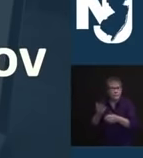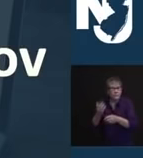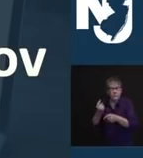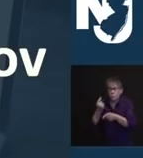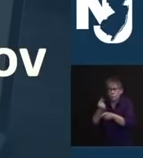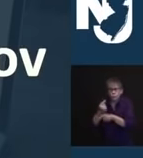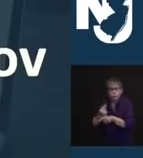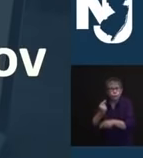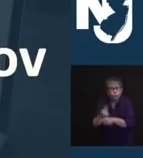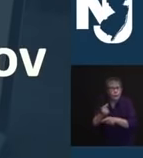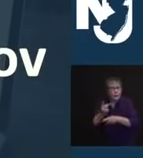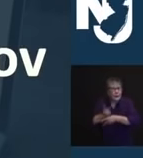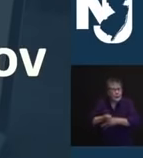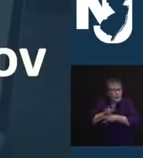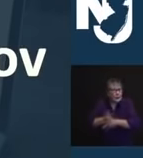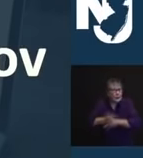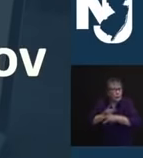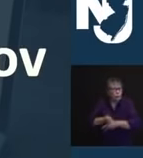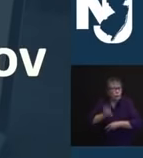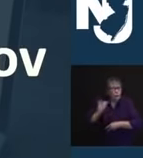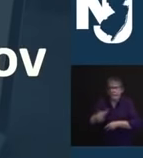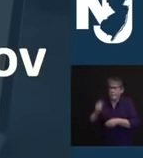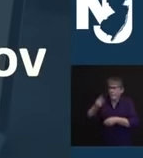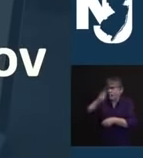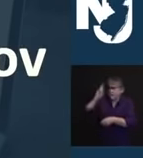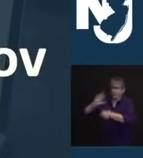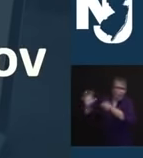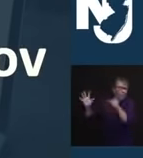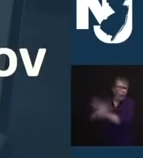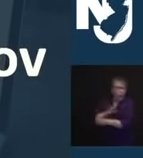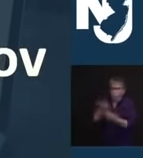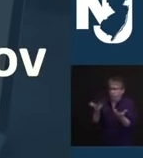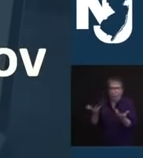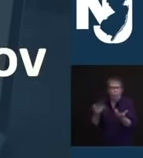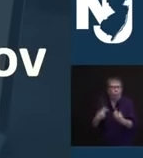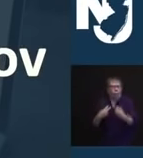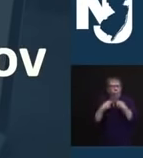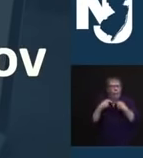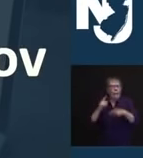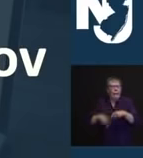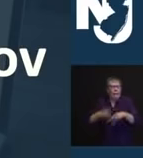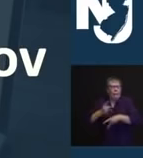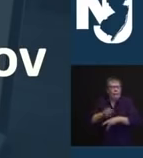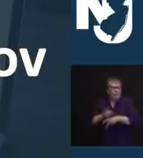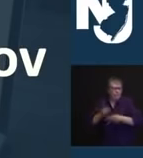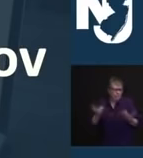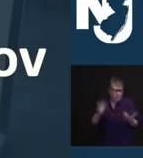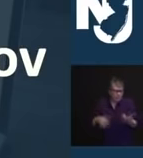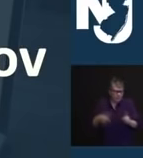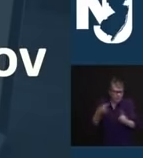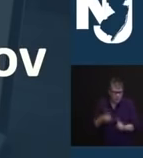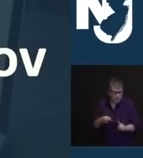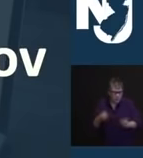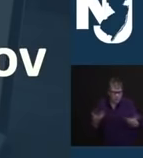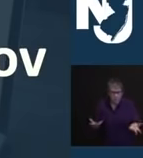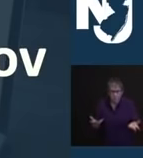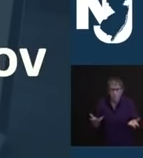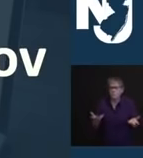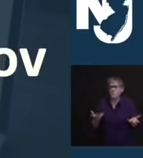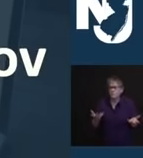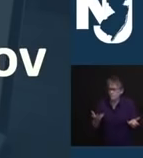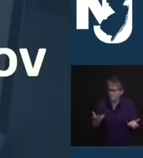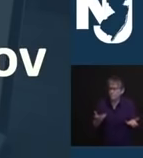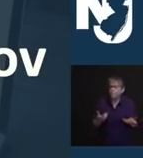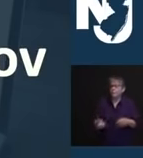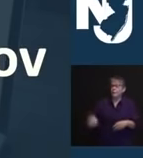increase in hospitalizations and the potential numbers our modeling was showing both pointed to the overload and potential